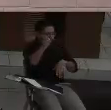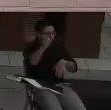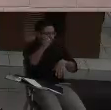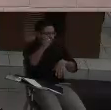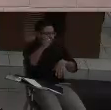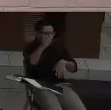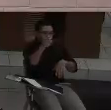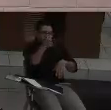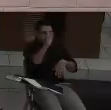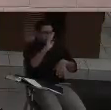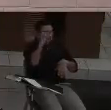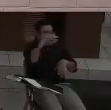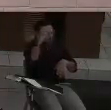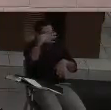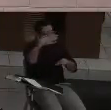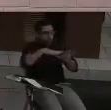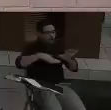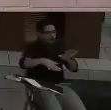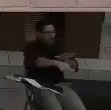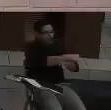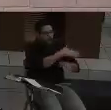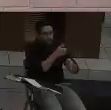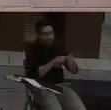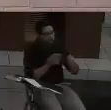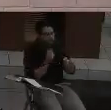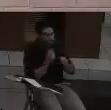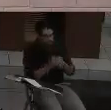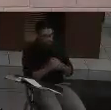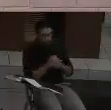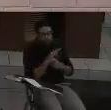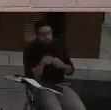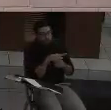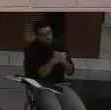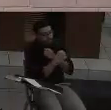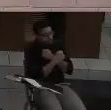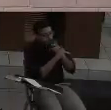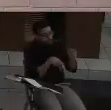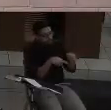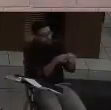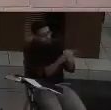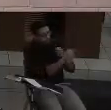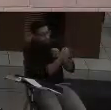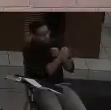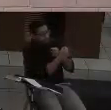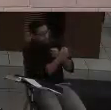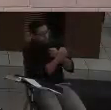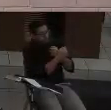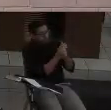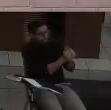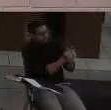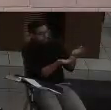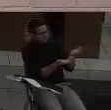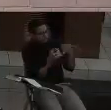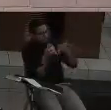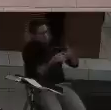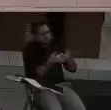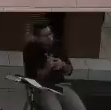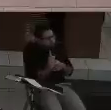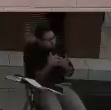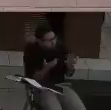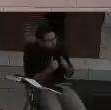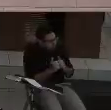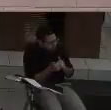unrighteous. For if you love those who love you, what reward do you have? Do not even the tax collectors do